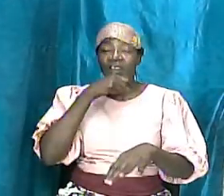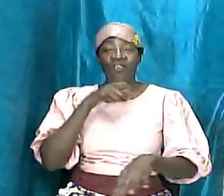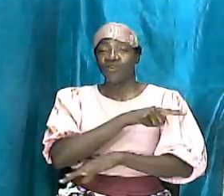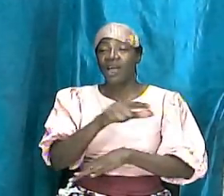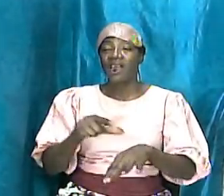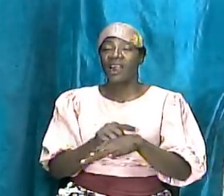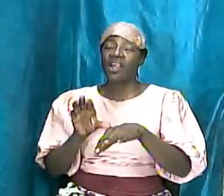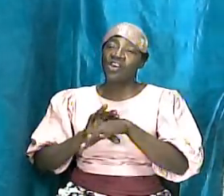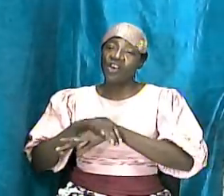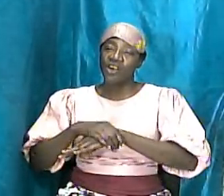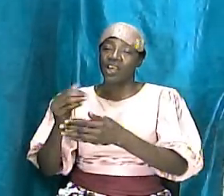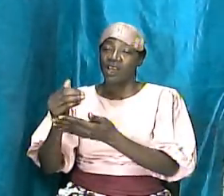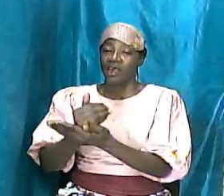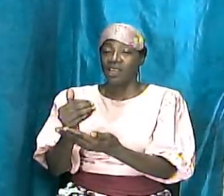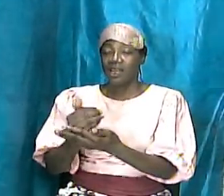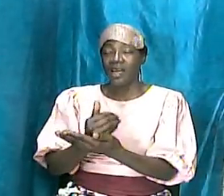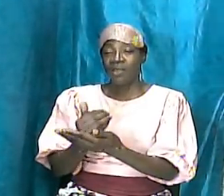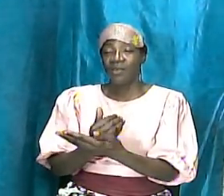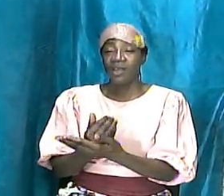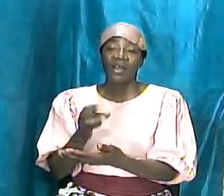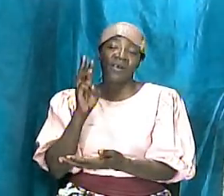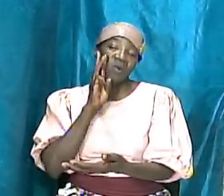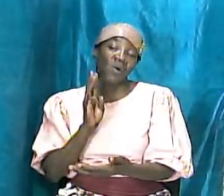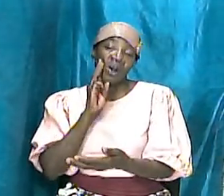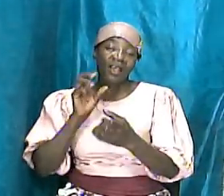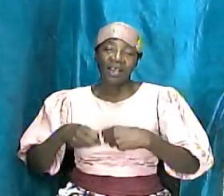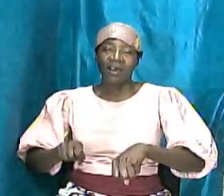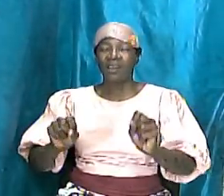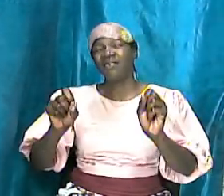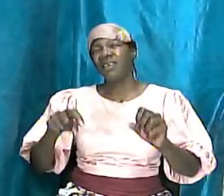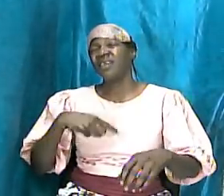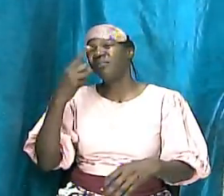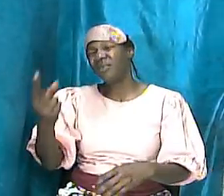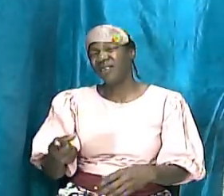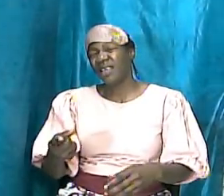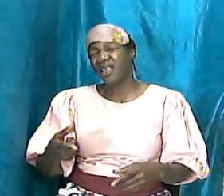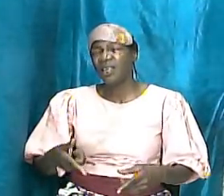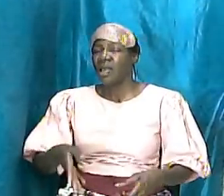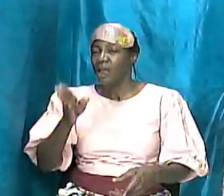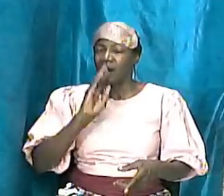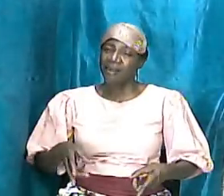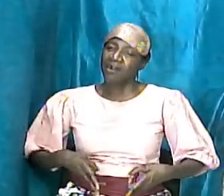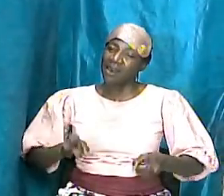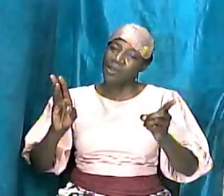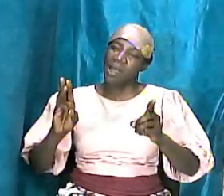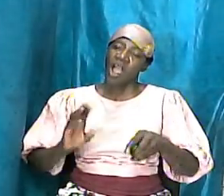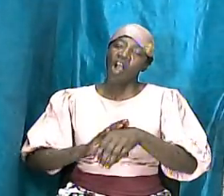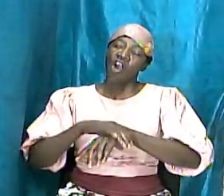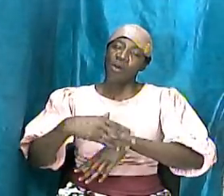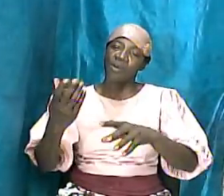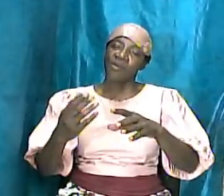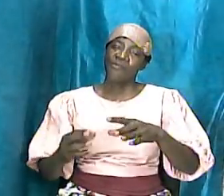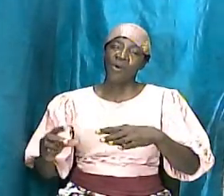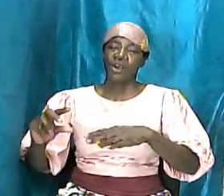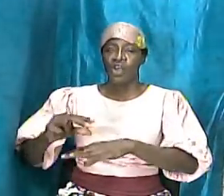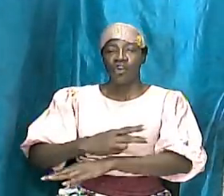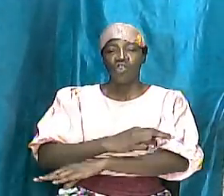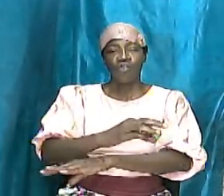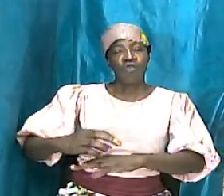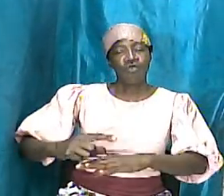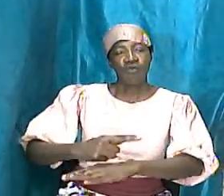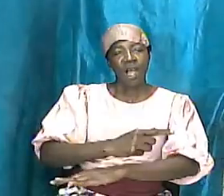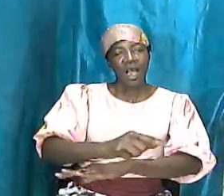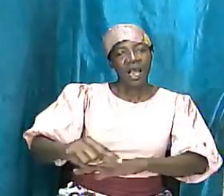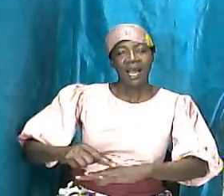together of the waters called he seas. And God saw that it was good. And God said, let the earth bring forth grass, the herb yielding